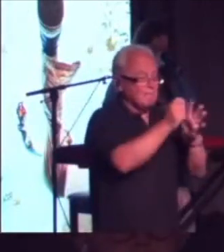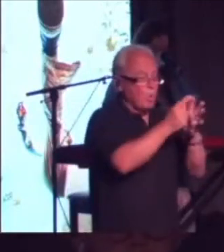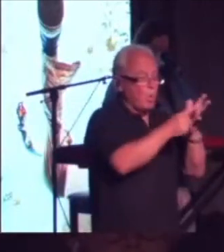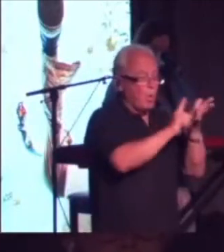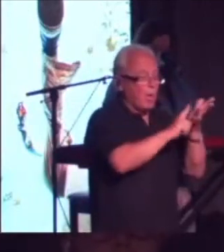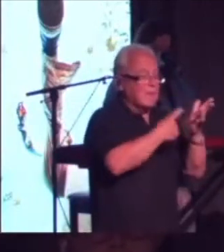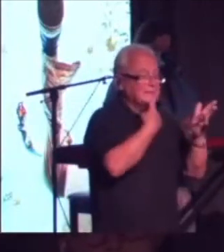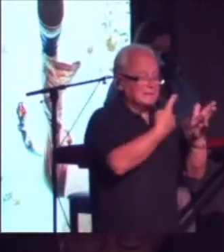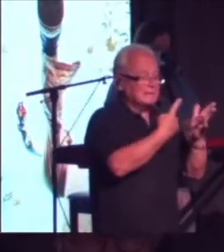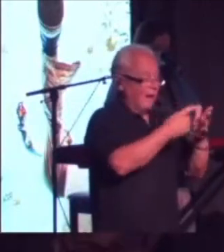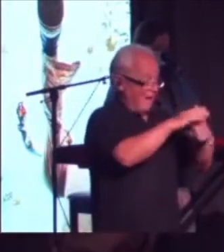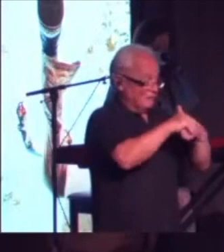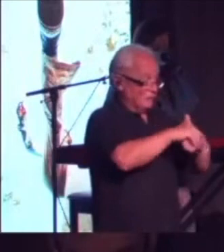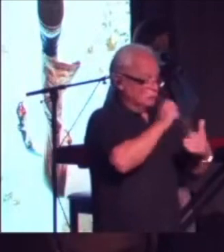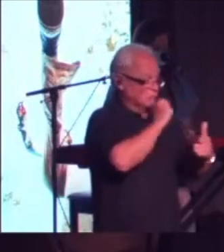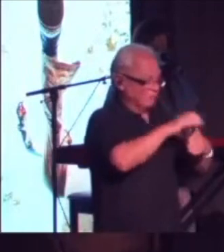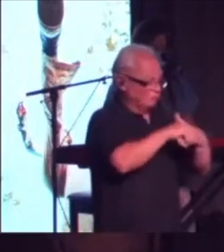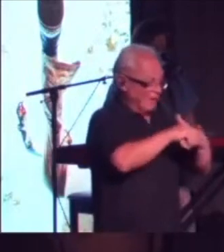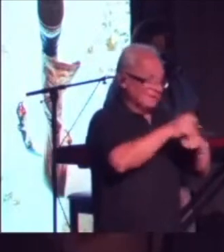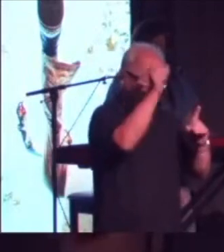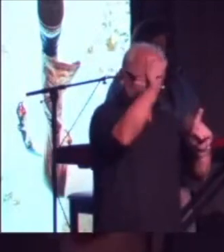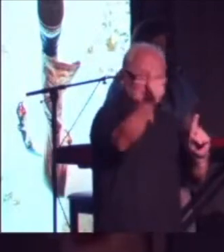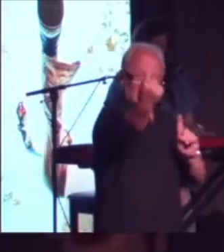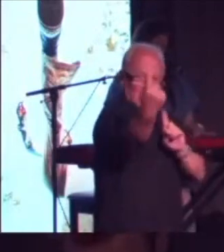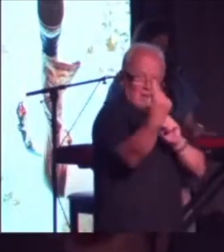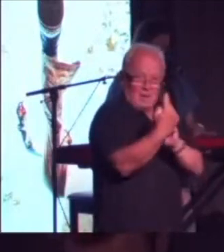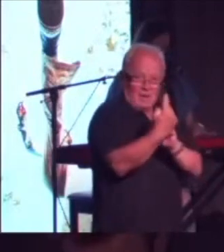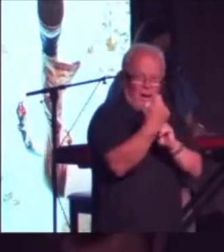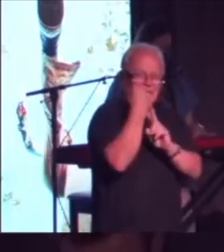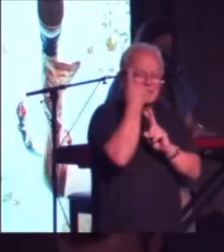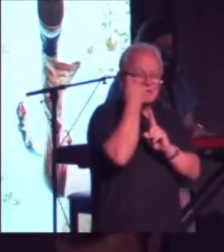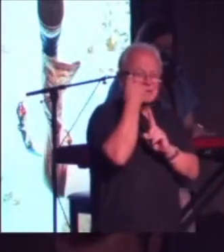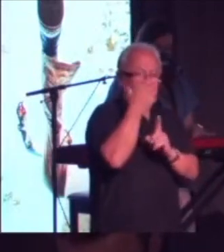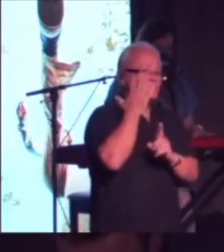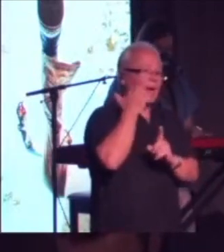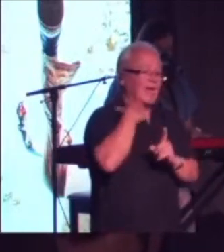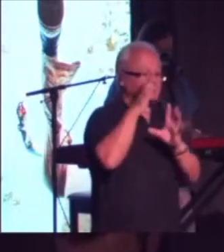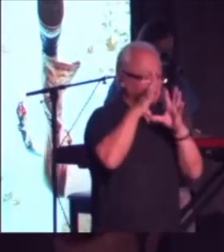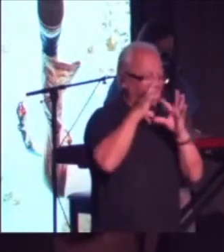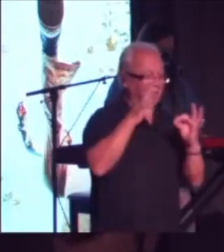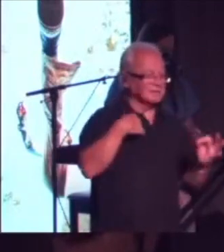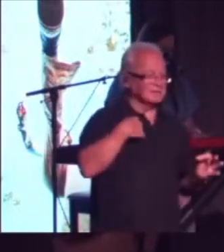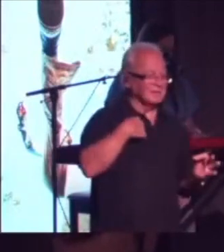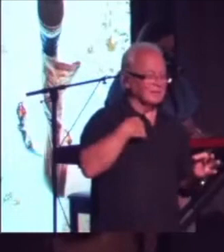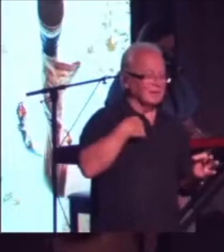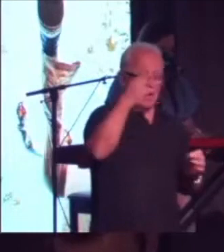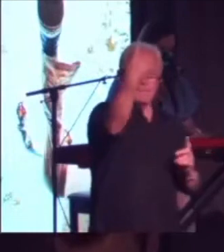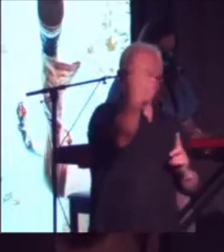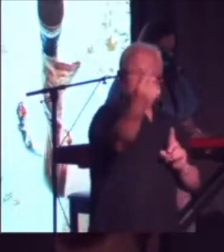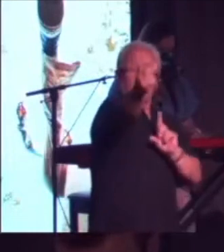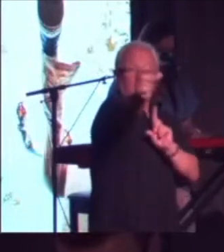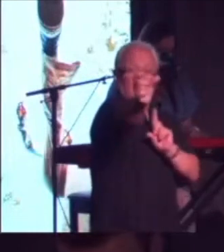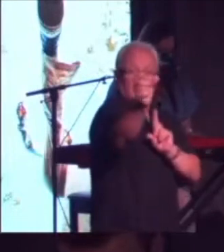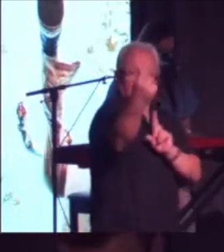a friend is someone who understands my silence. A friend is someone who understands my silence. He